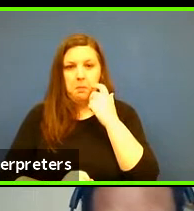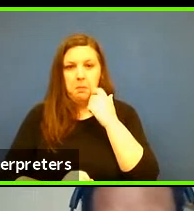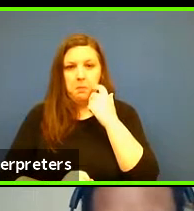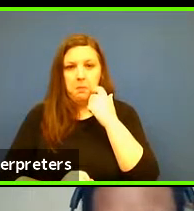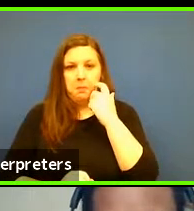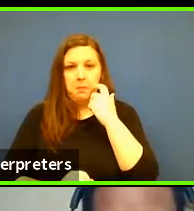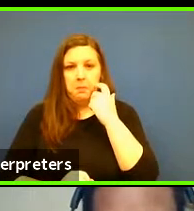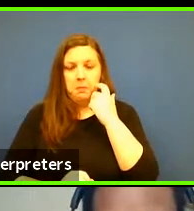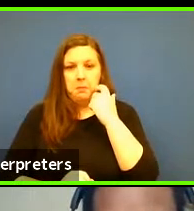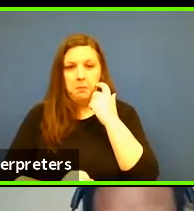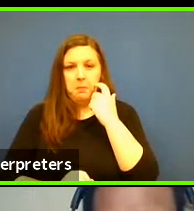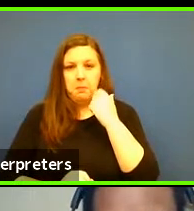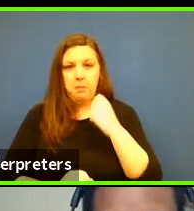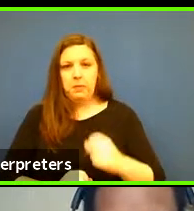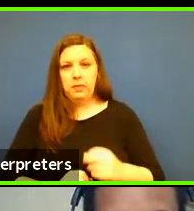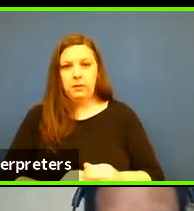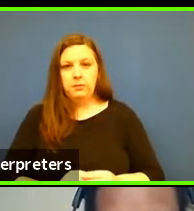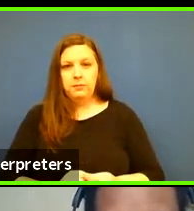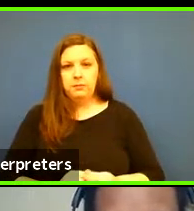Okay.